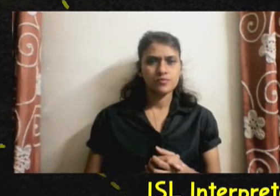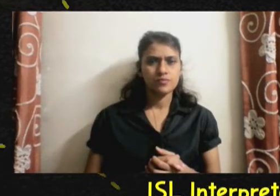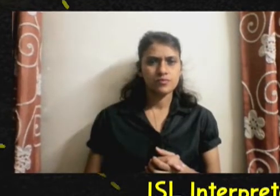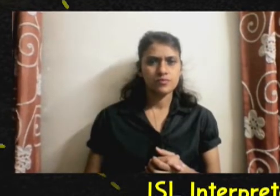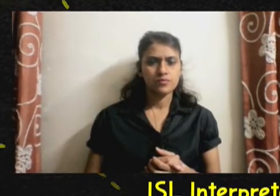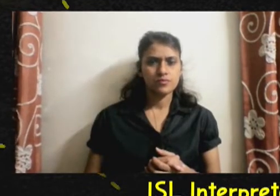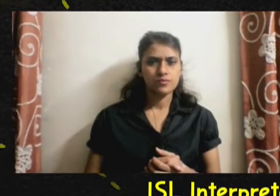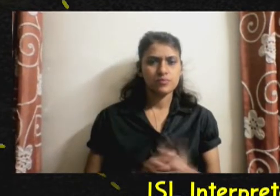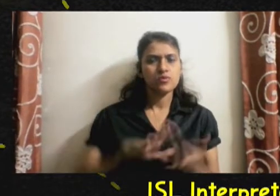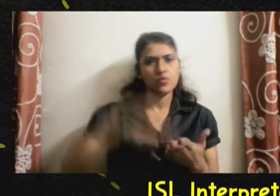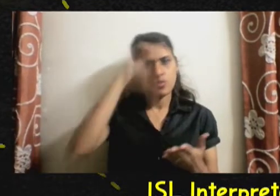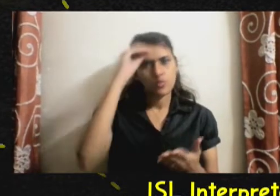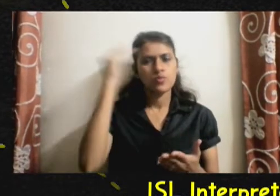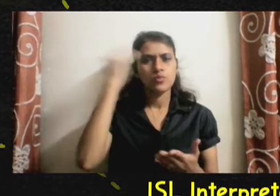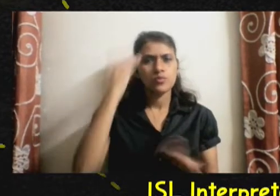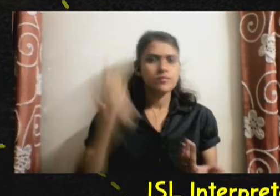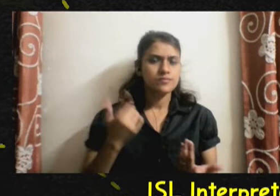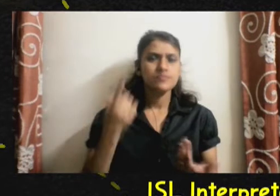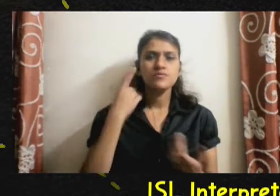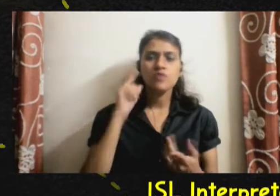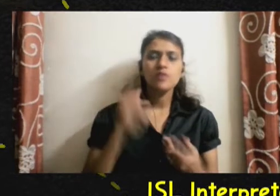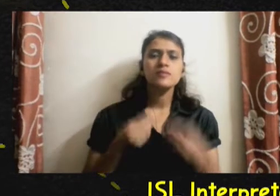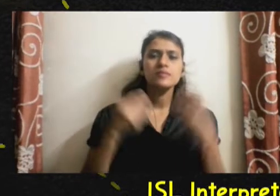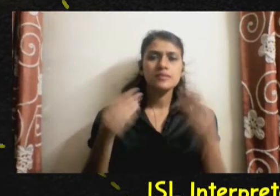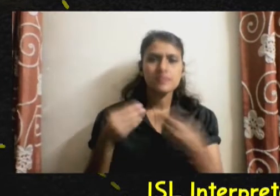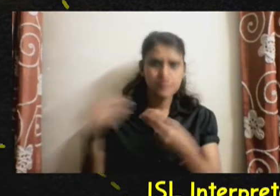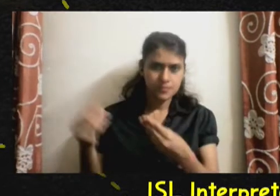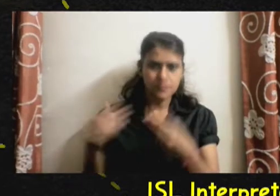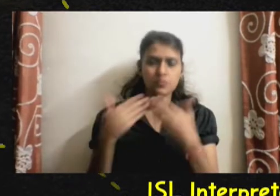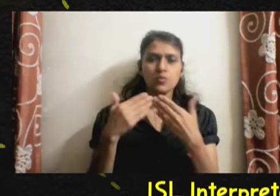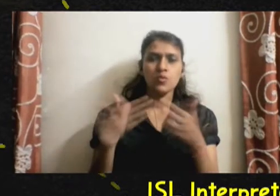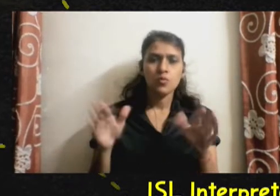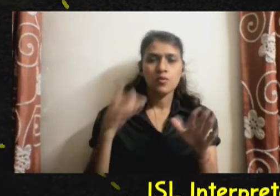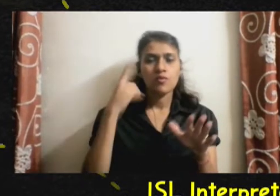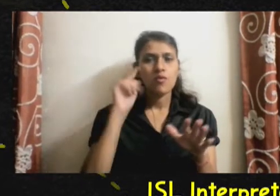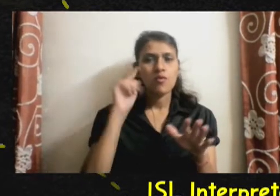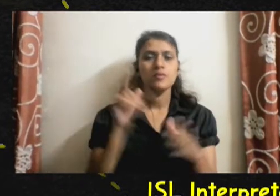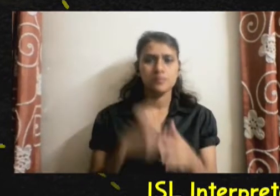what we are facilitating is not just opening a door or